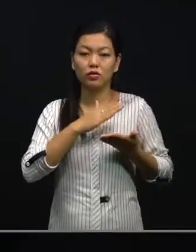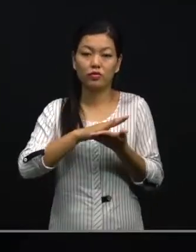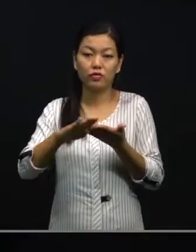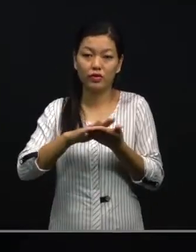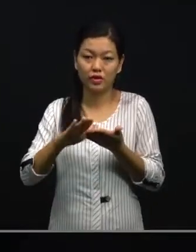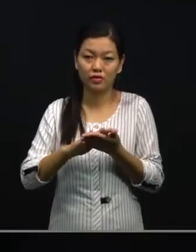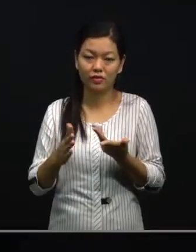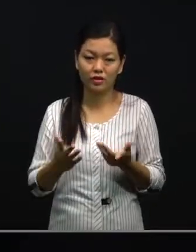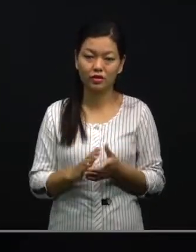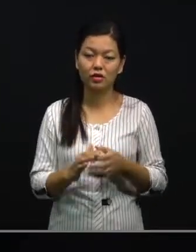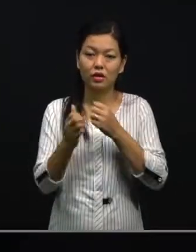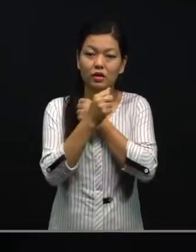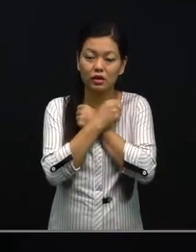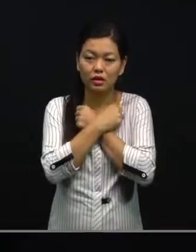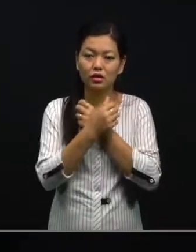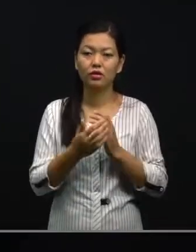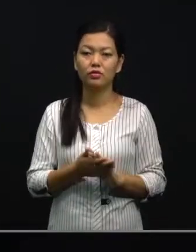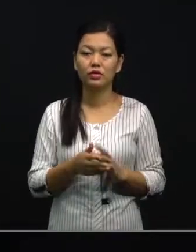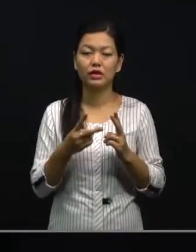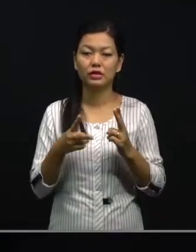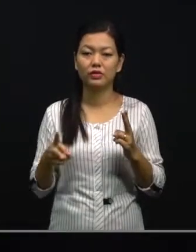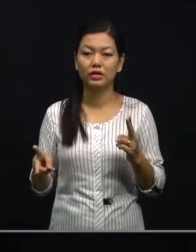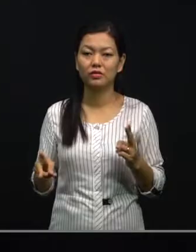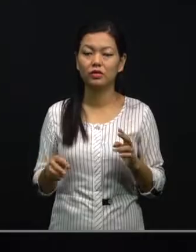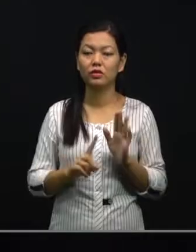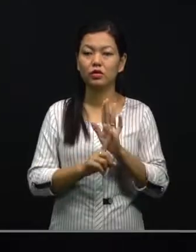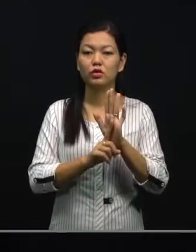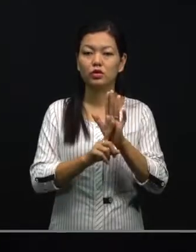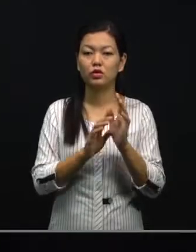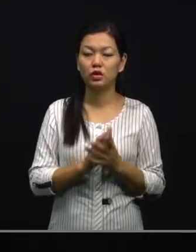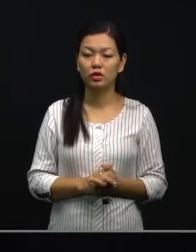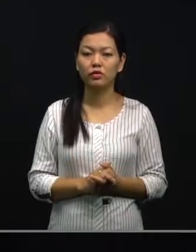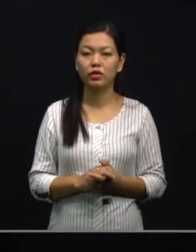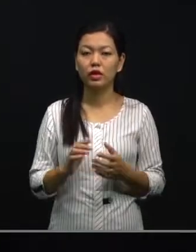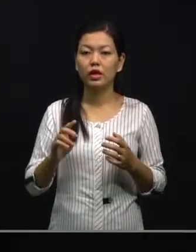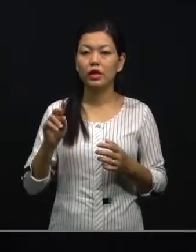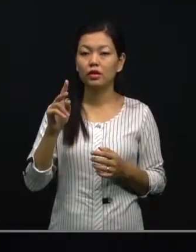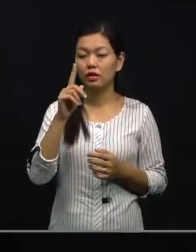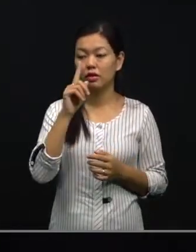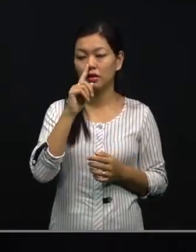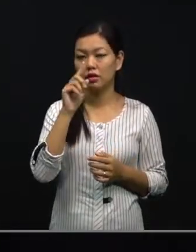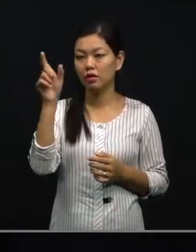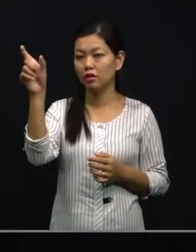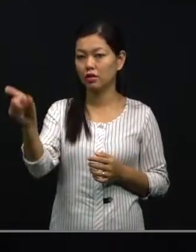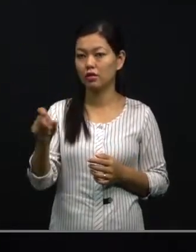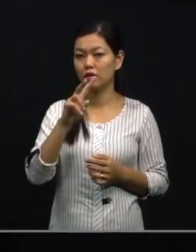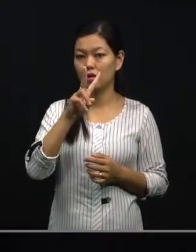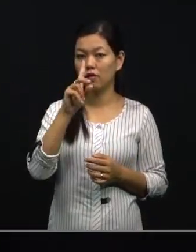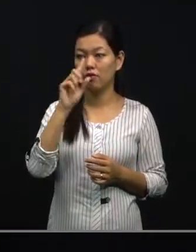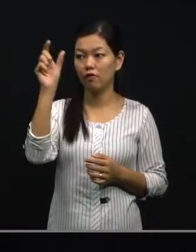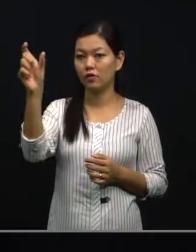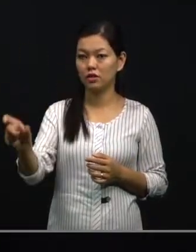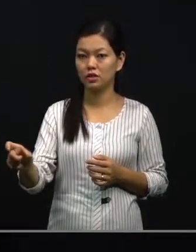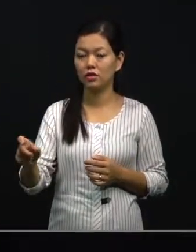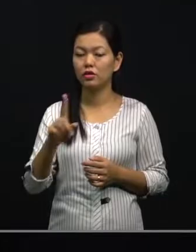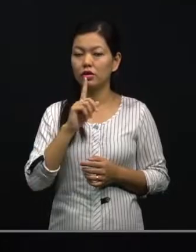things from, I owe a great deal to the ghost. So that's what you will find here. So he is also one of the characters